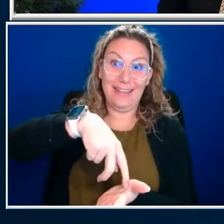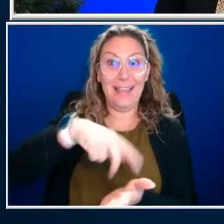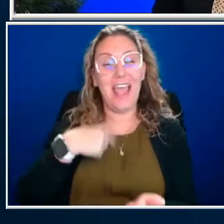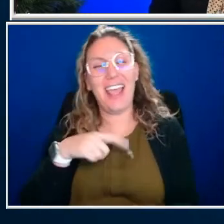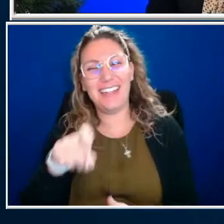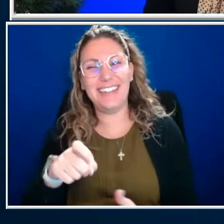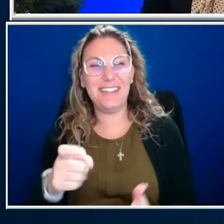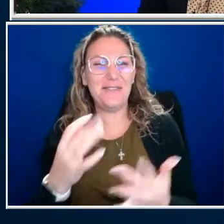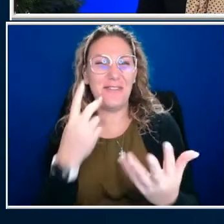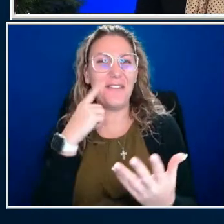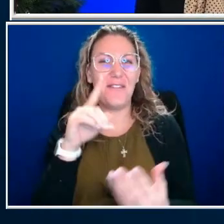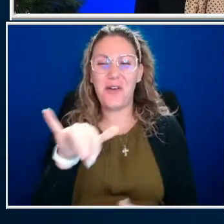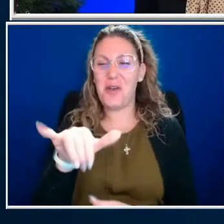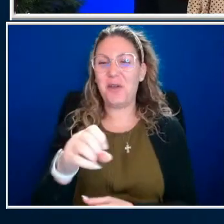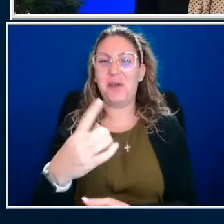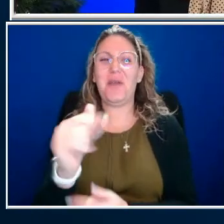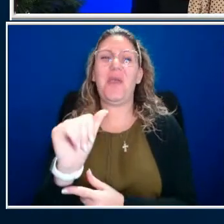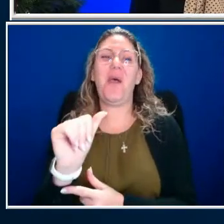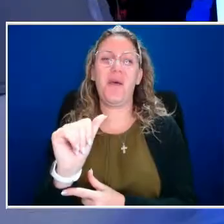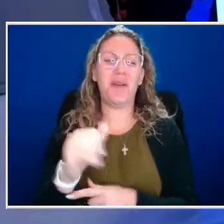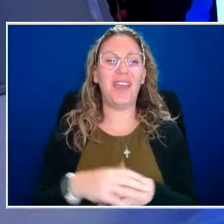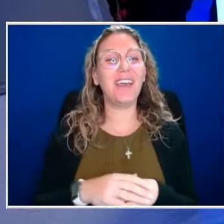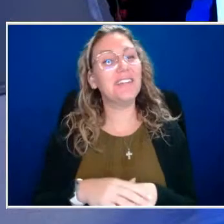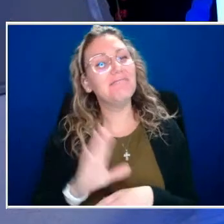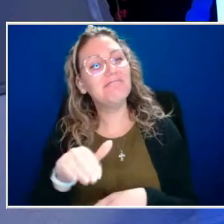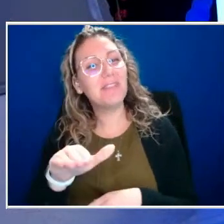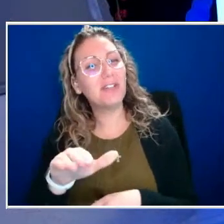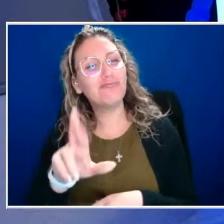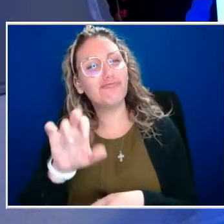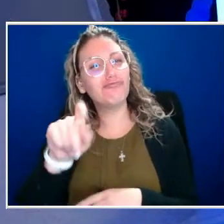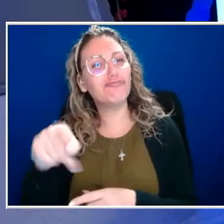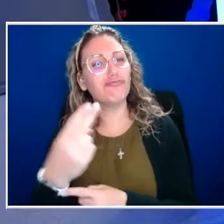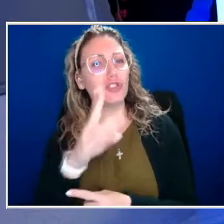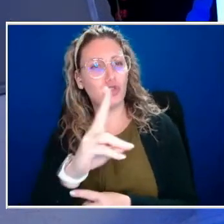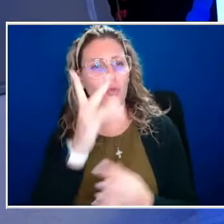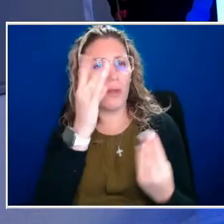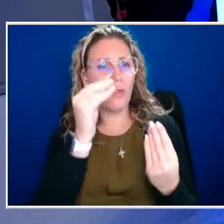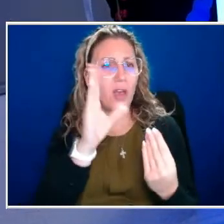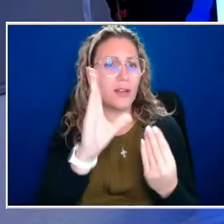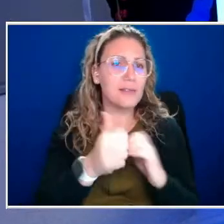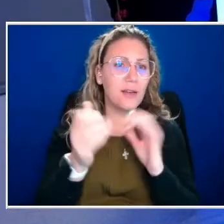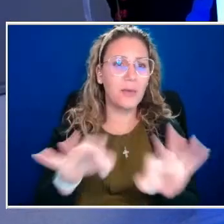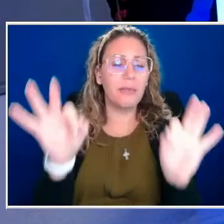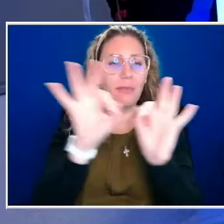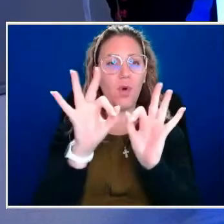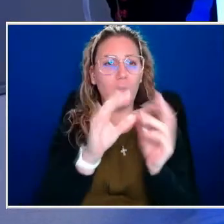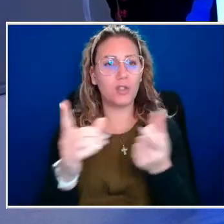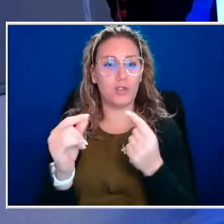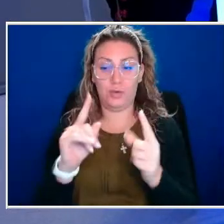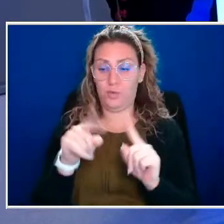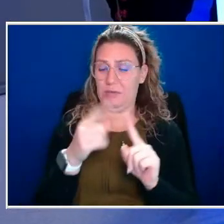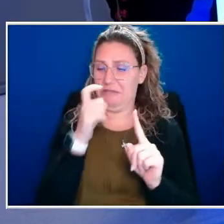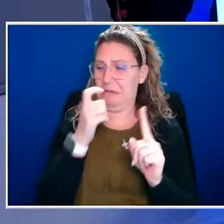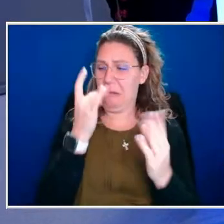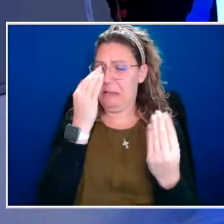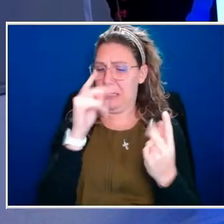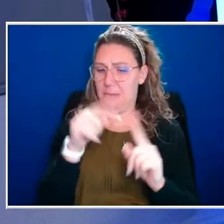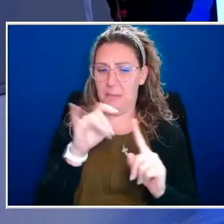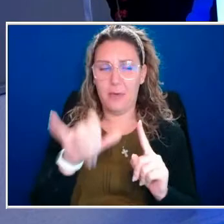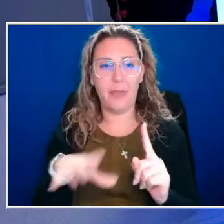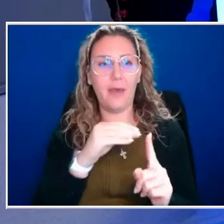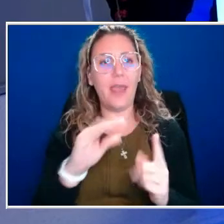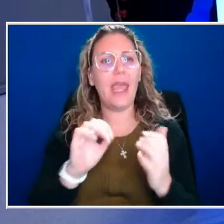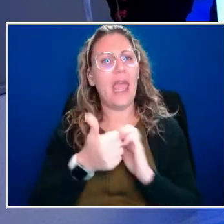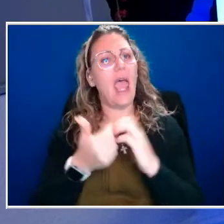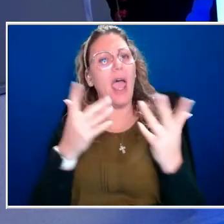think. Dr. Callender, Rich, your thoughts on that? How important is it just to do these things when you're not even thinking about it, and how it can really have a big payoff as people get